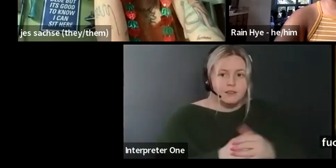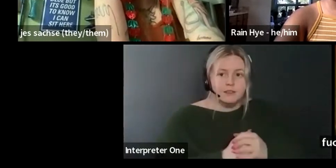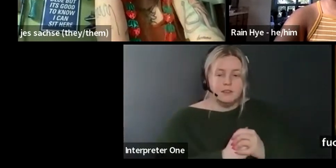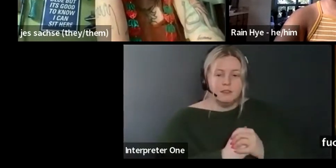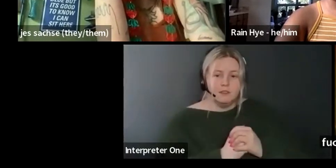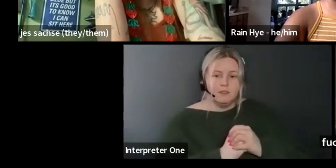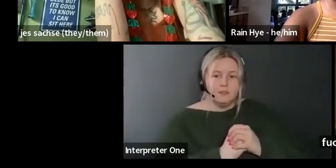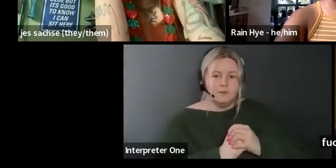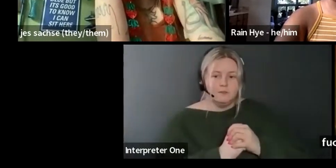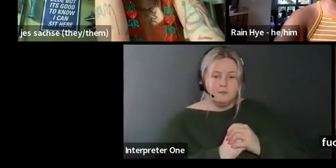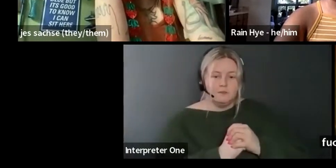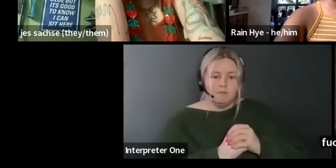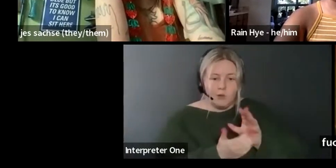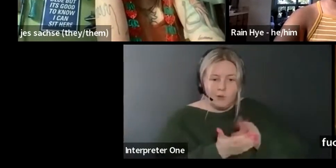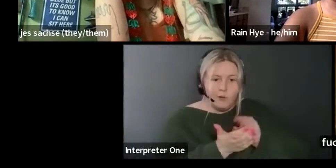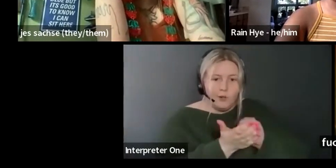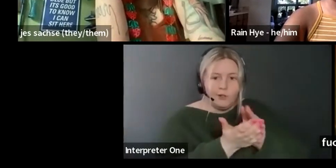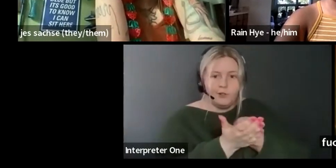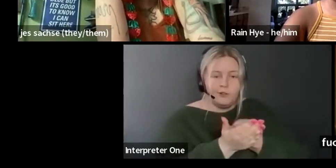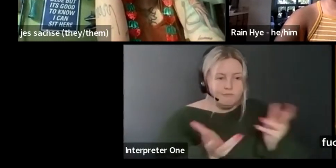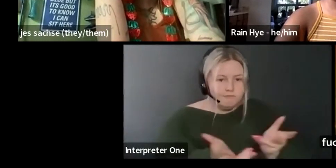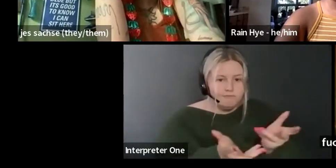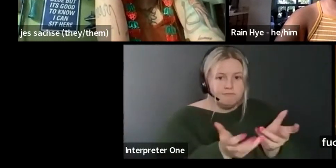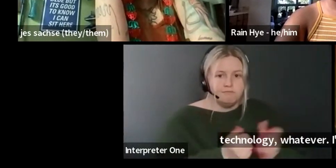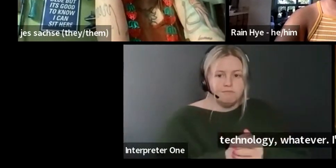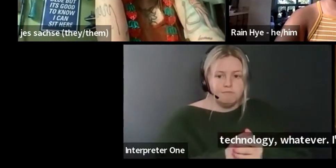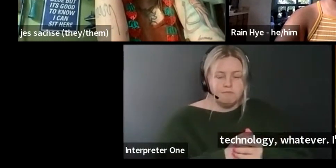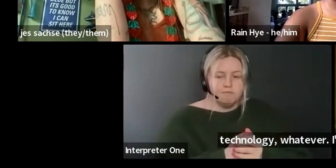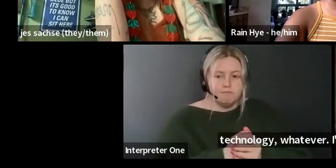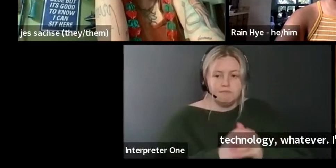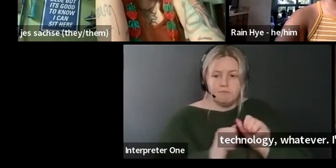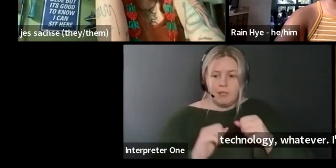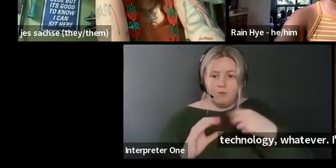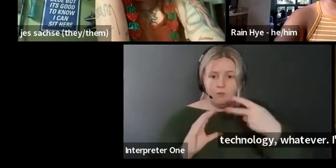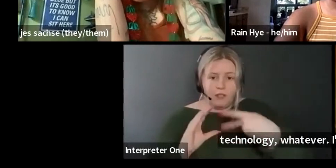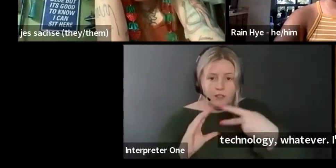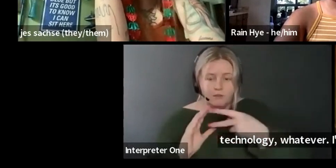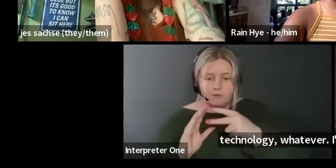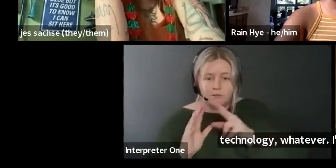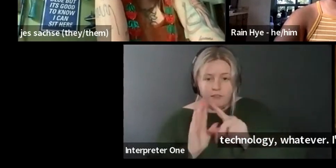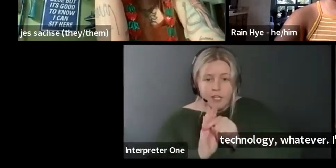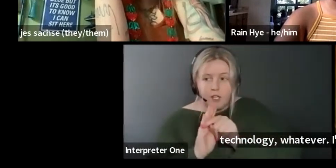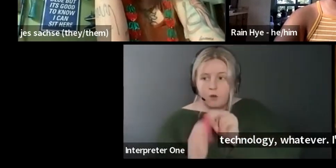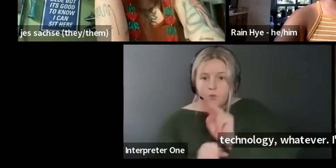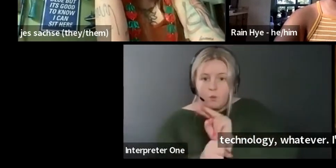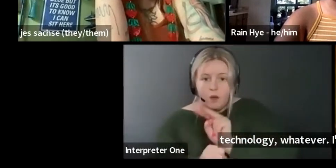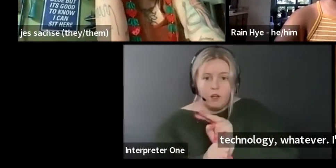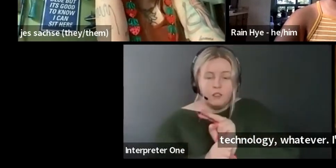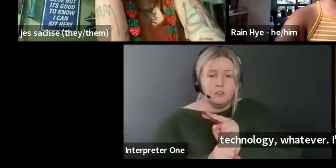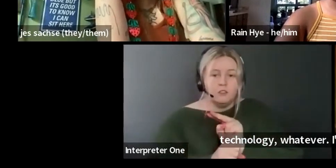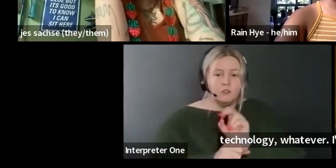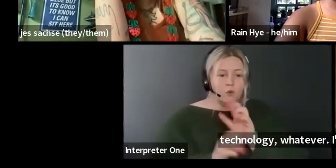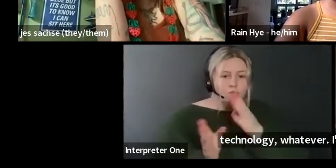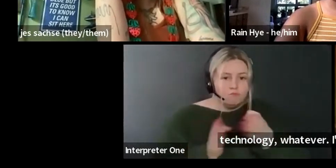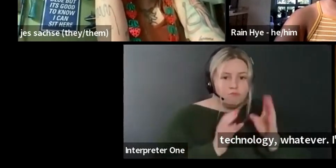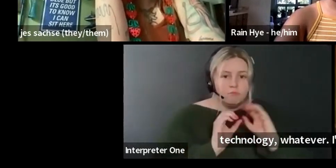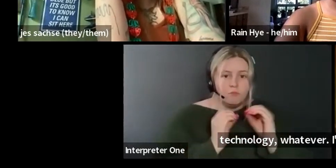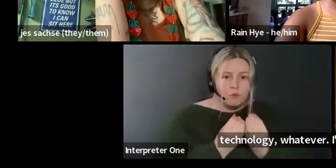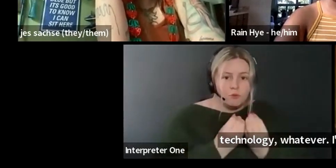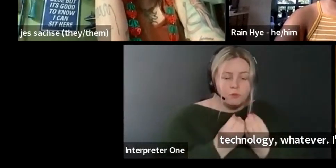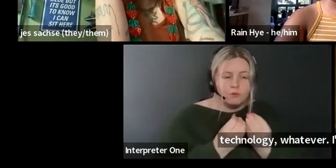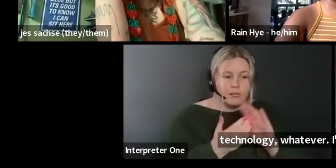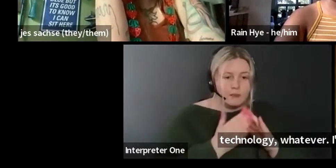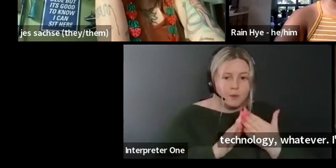like read, you know, like if you can take it another ways, videos, like organizing your communities, you know, like in literally like